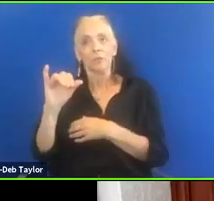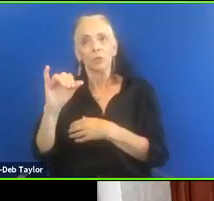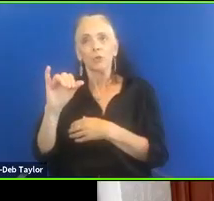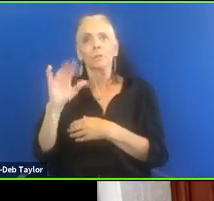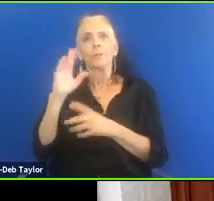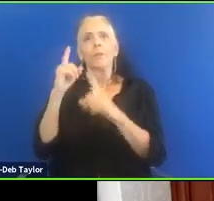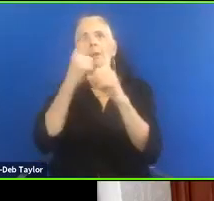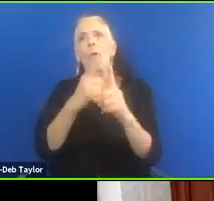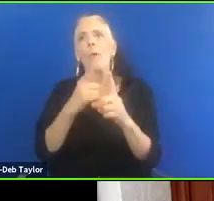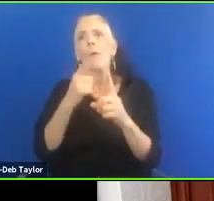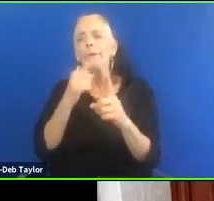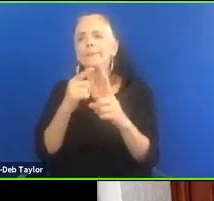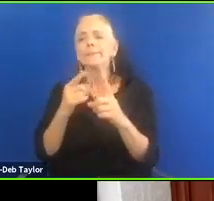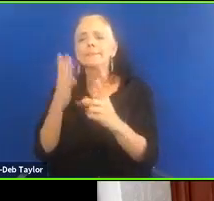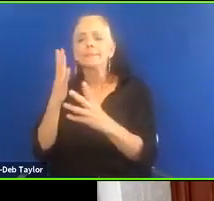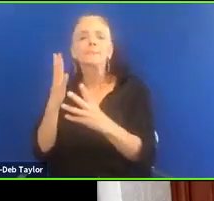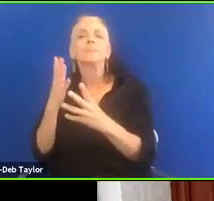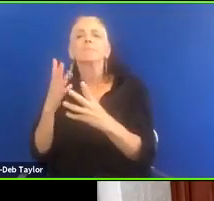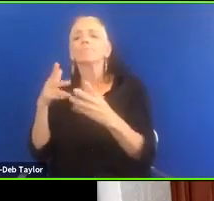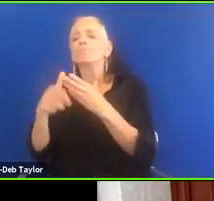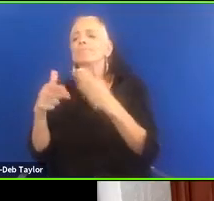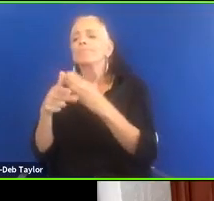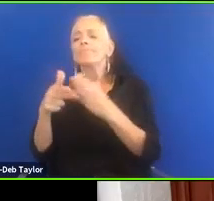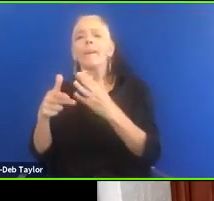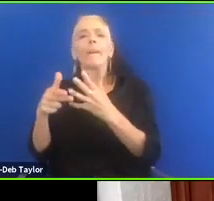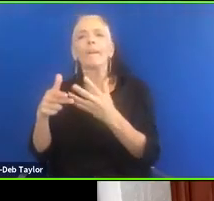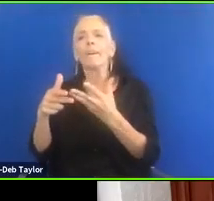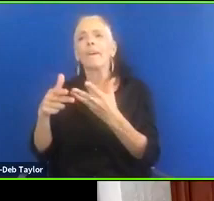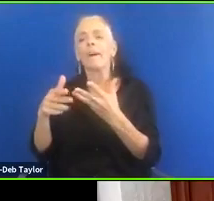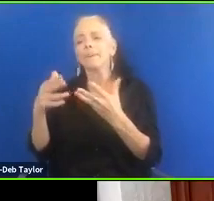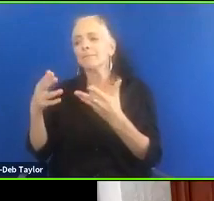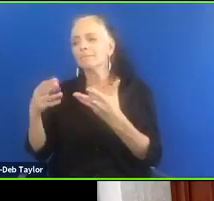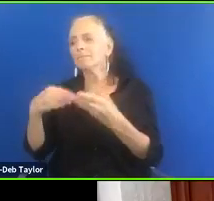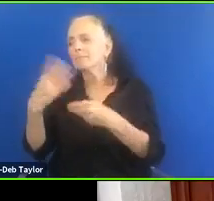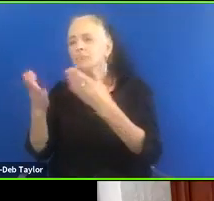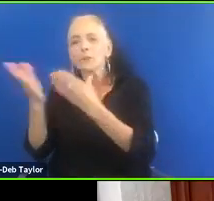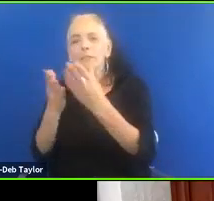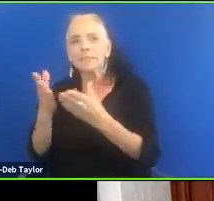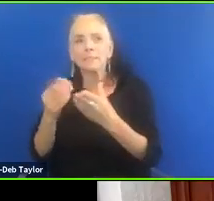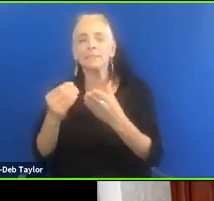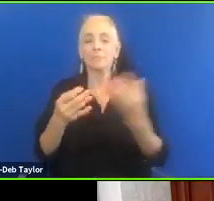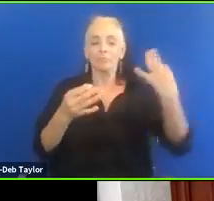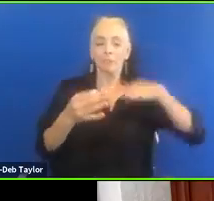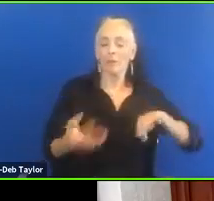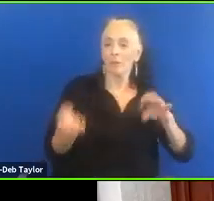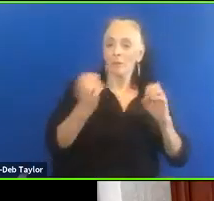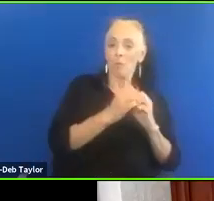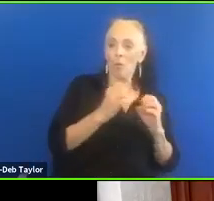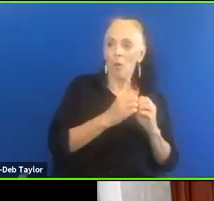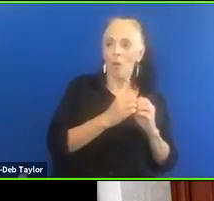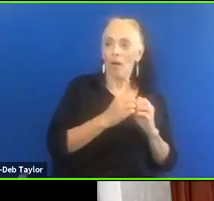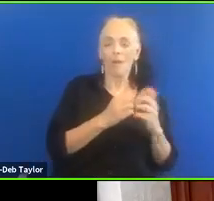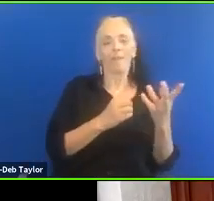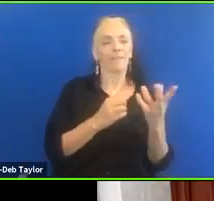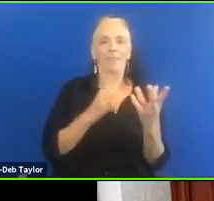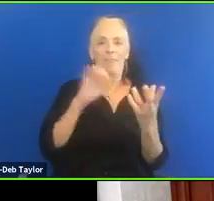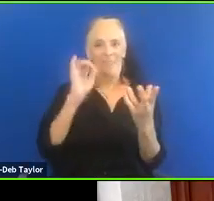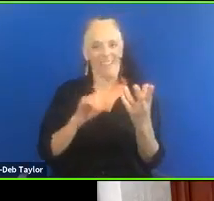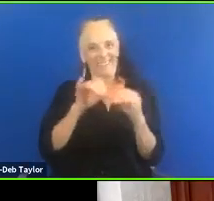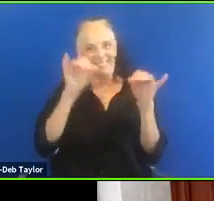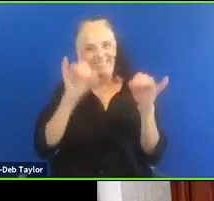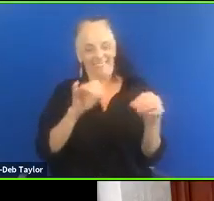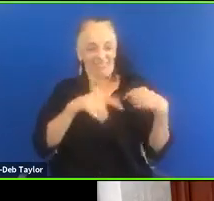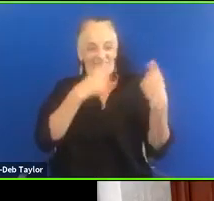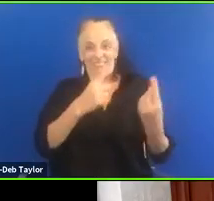has made us ill-equipped to respond to the moment, I think is one of the big lessons